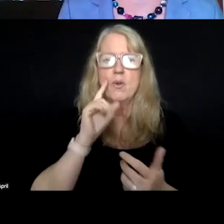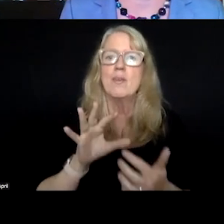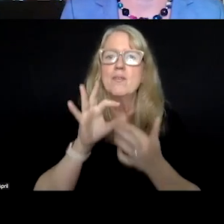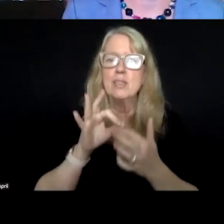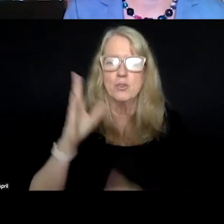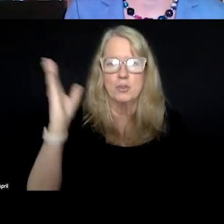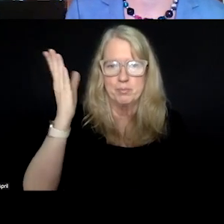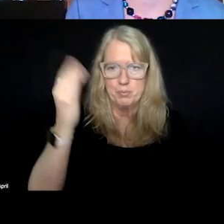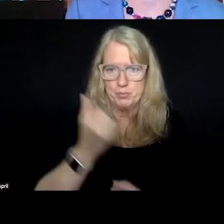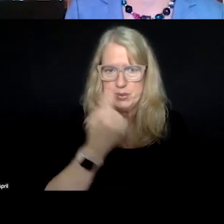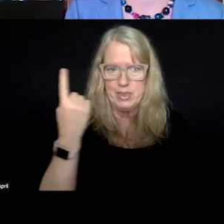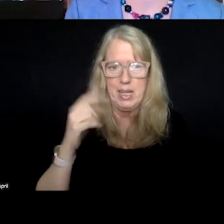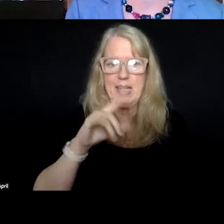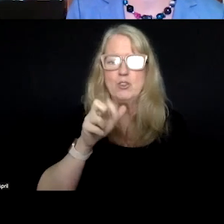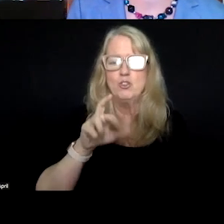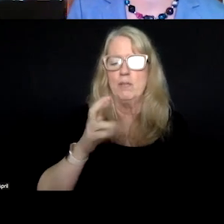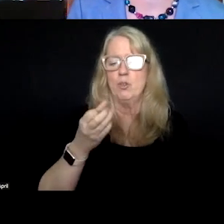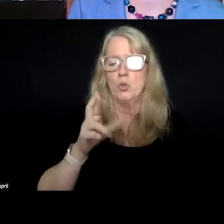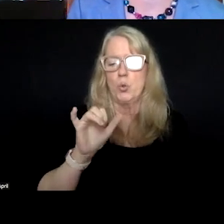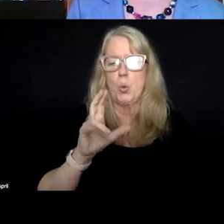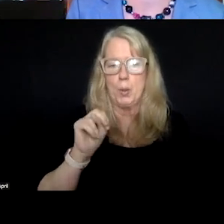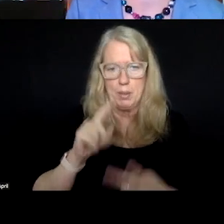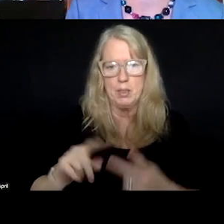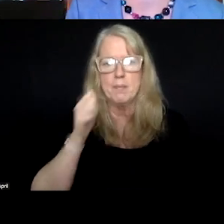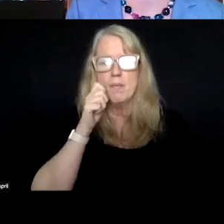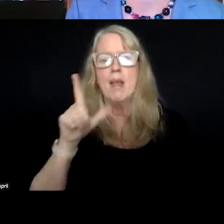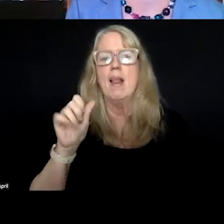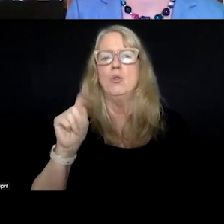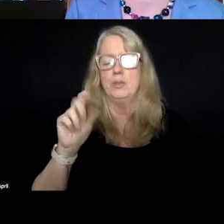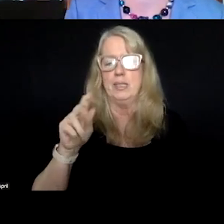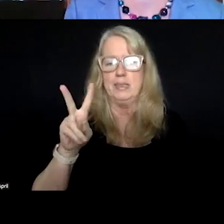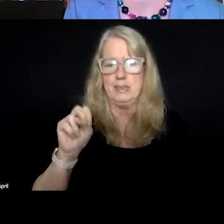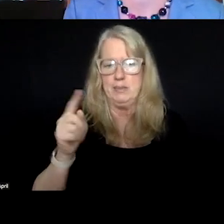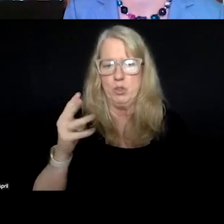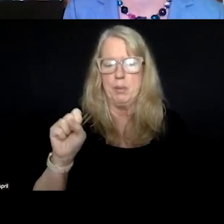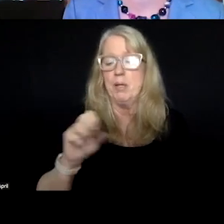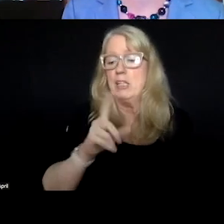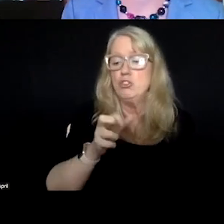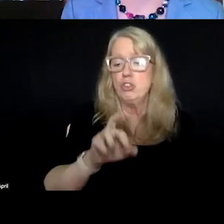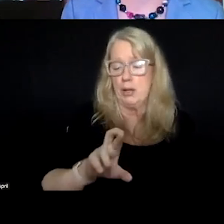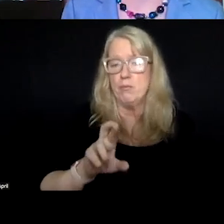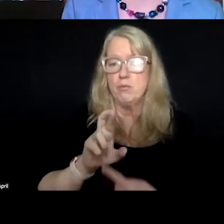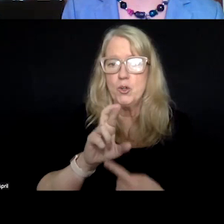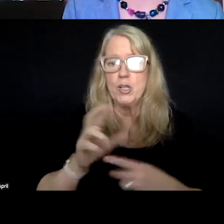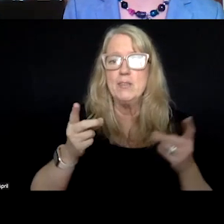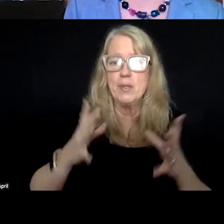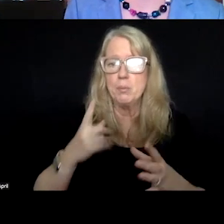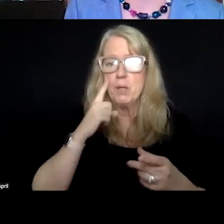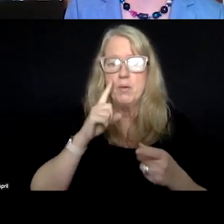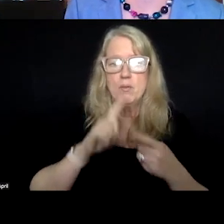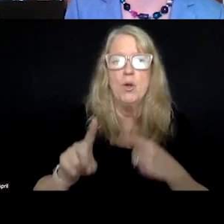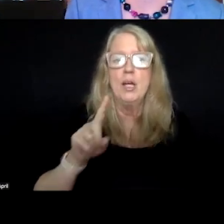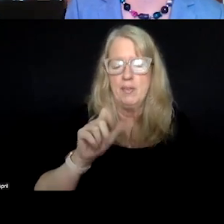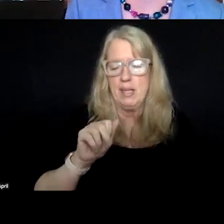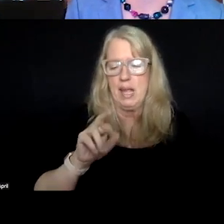presentation. Jennifer Corbin and Lieutenant Steve Thomas. Jennifer Corbin is Director of the Anne Arundel